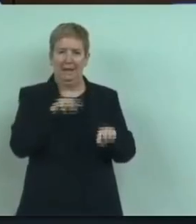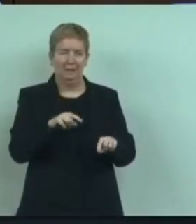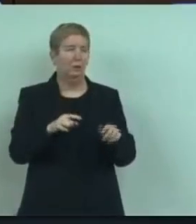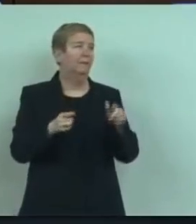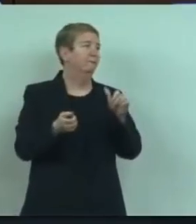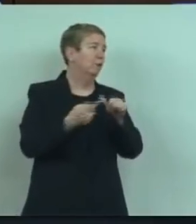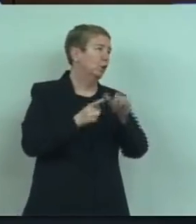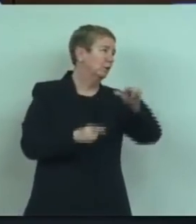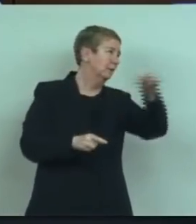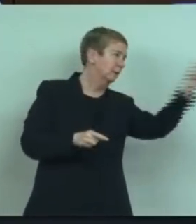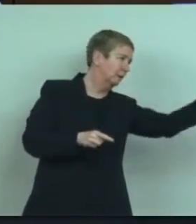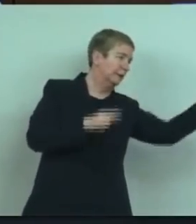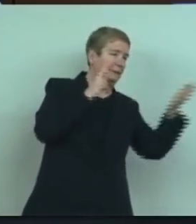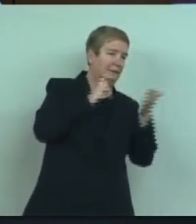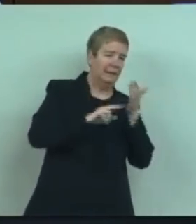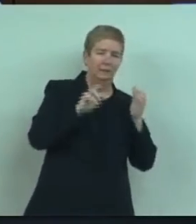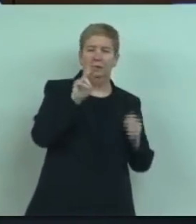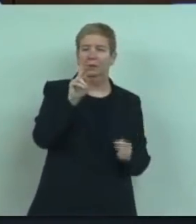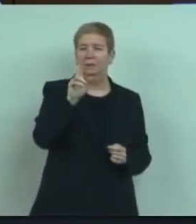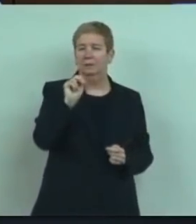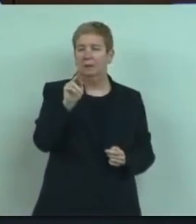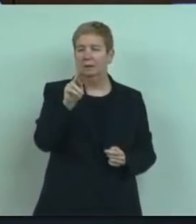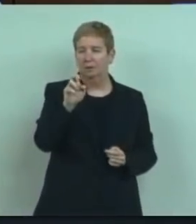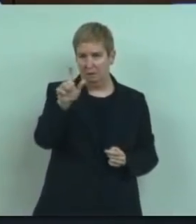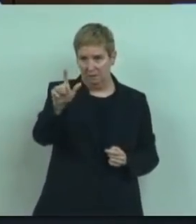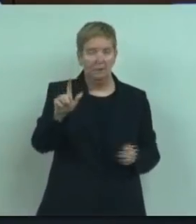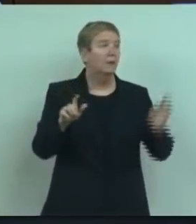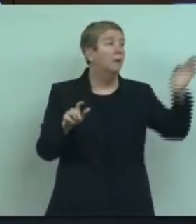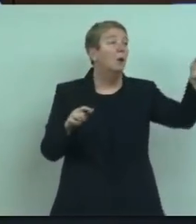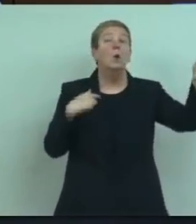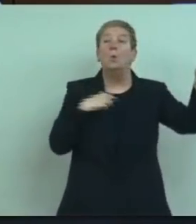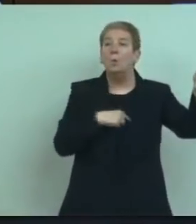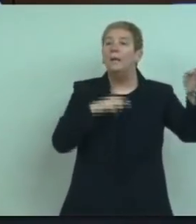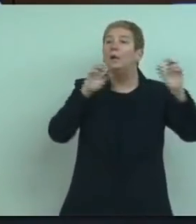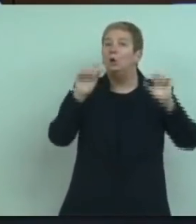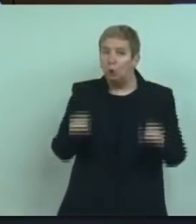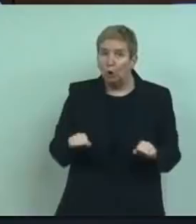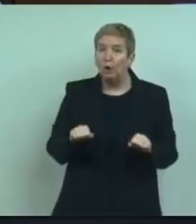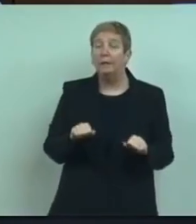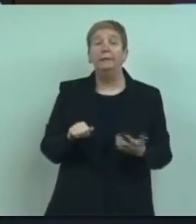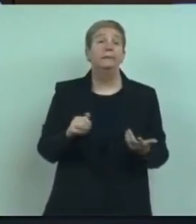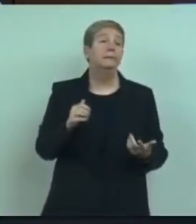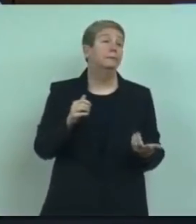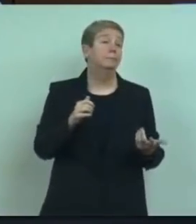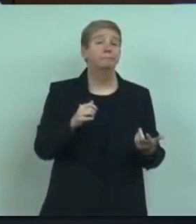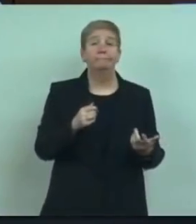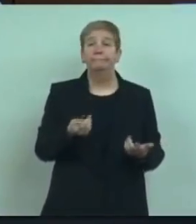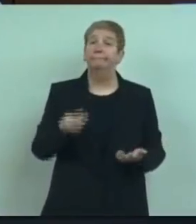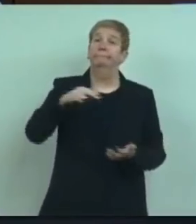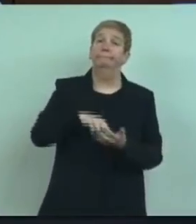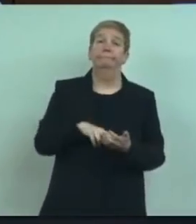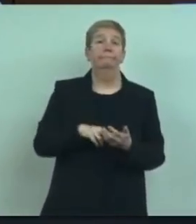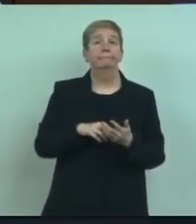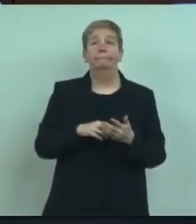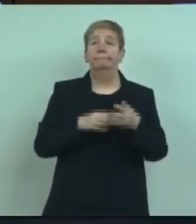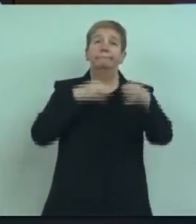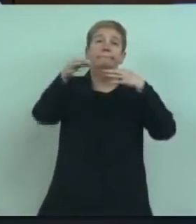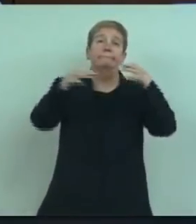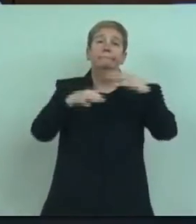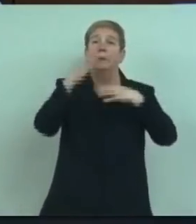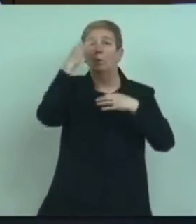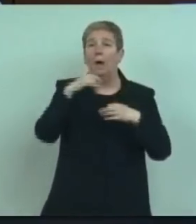talk about that. We could do an entire series on how complicated it is to